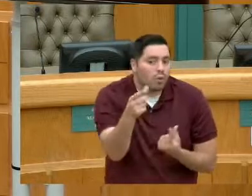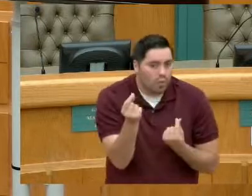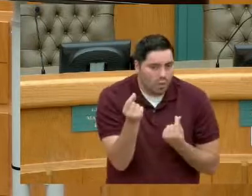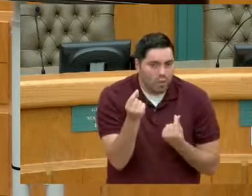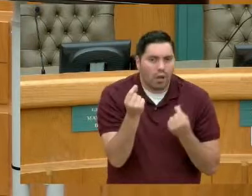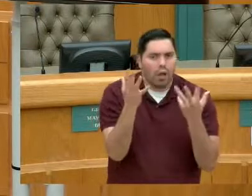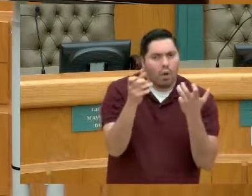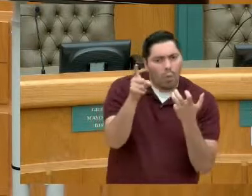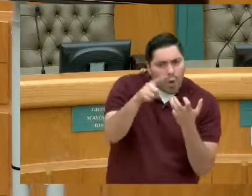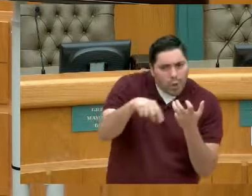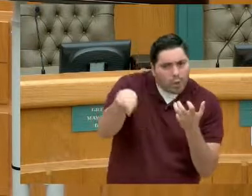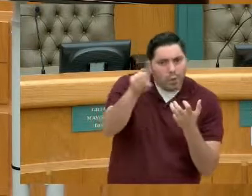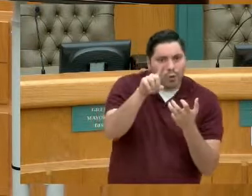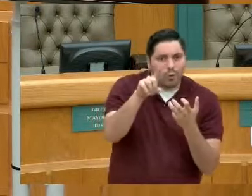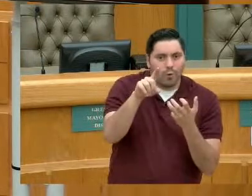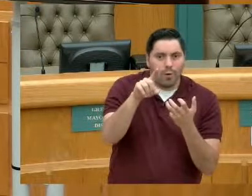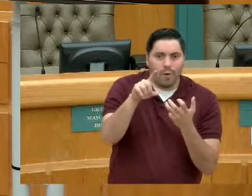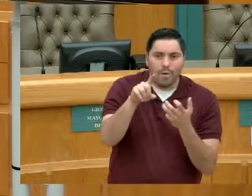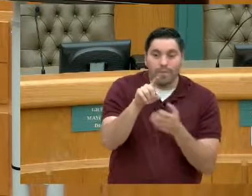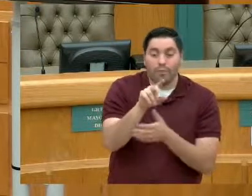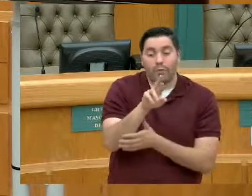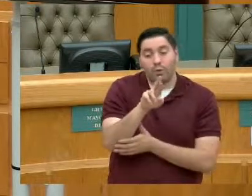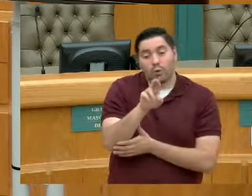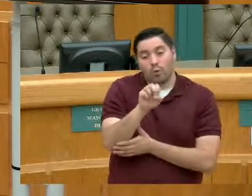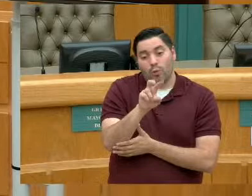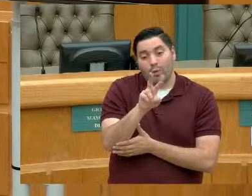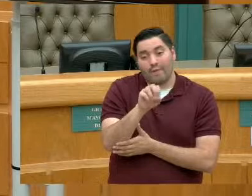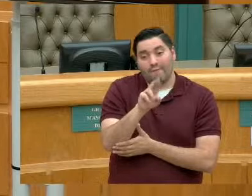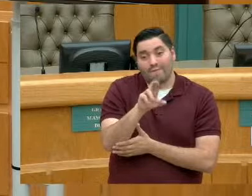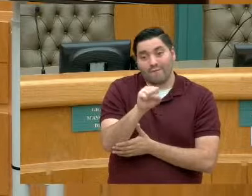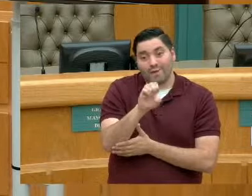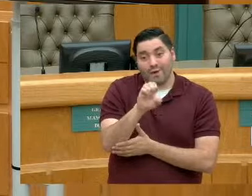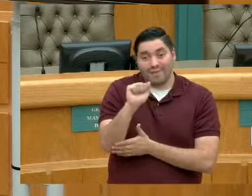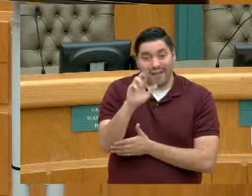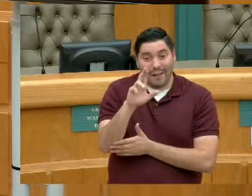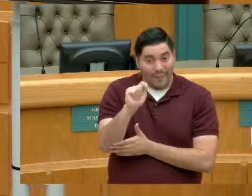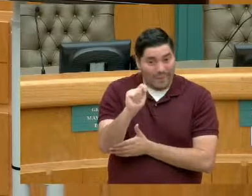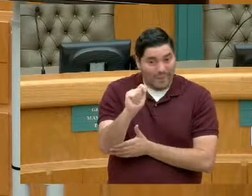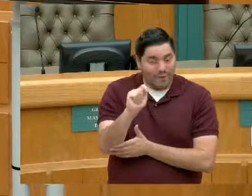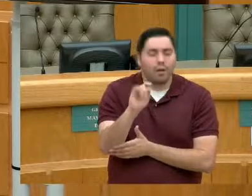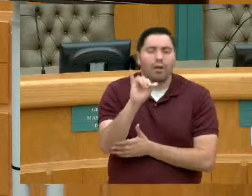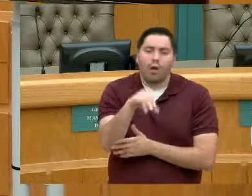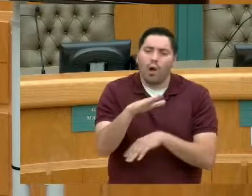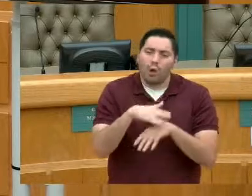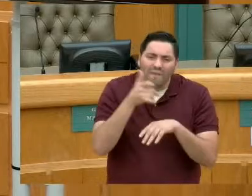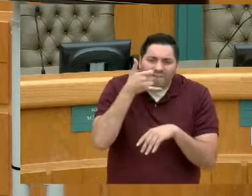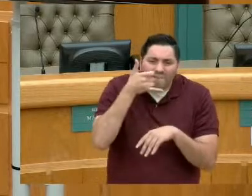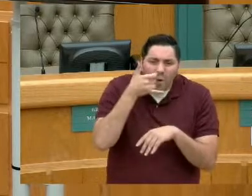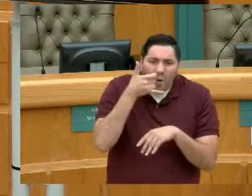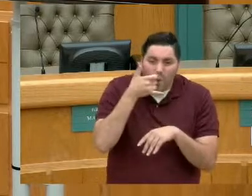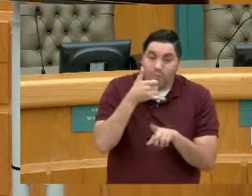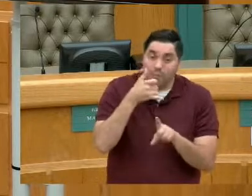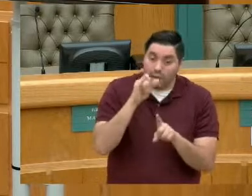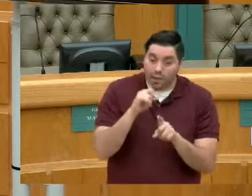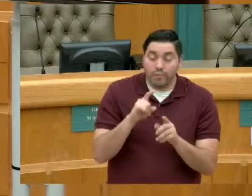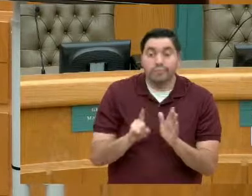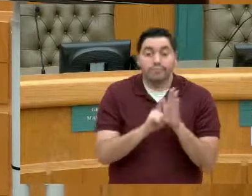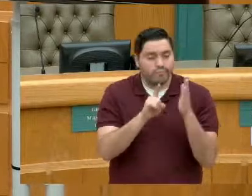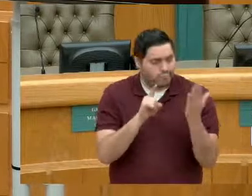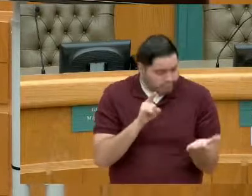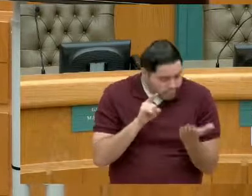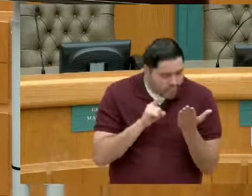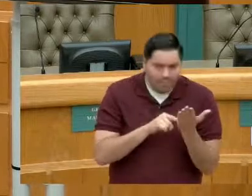for you all to get on your reverse alert system on your phone, and this will give you